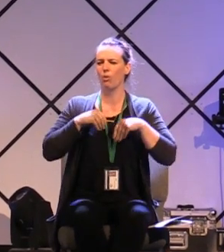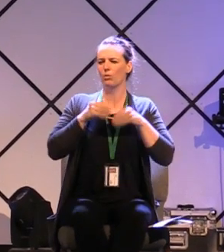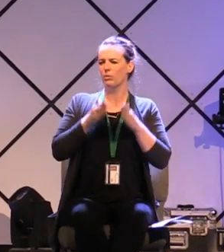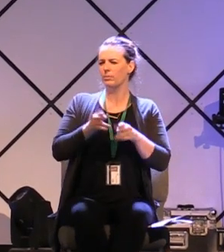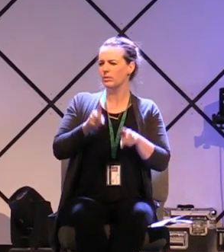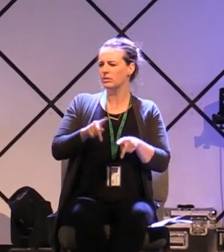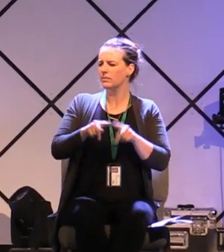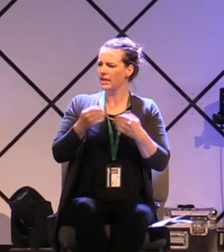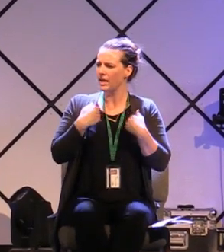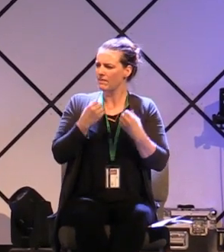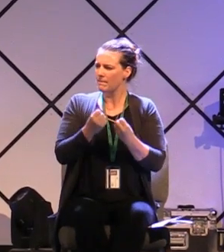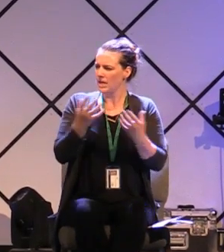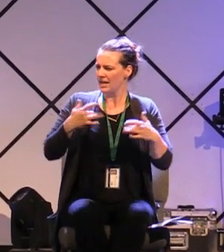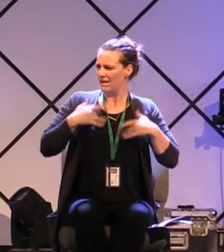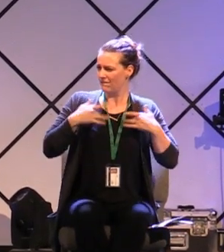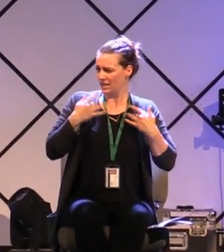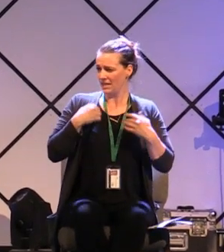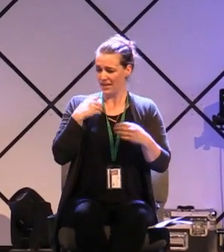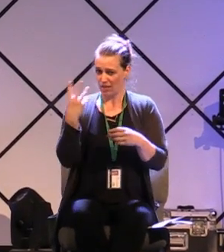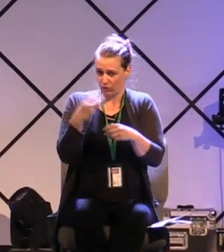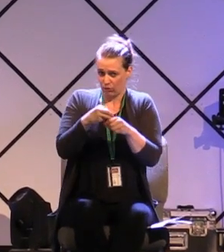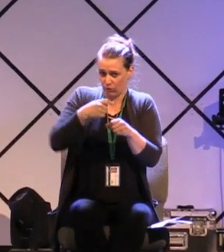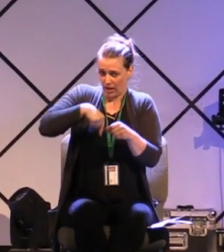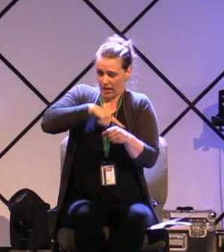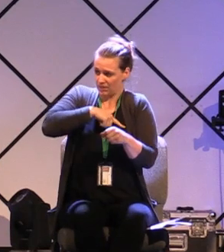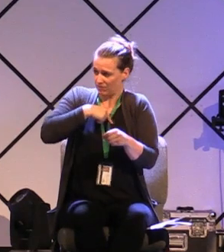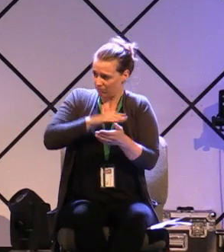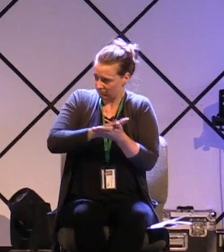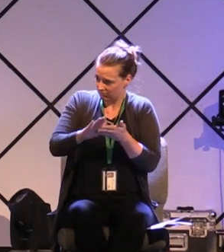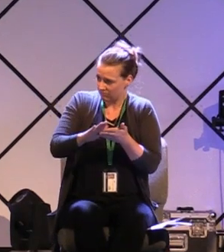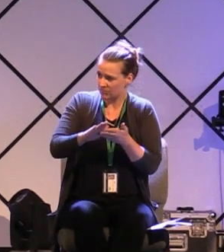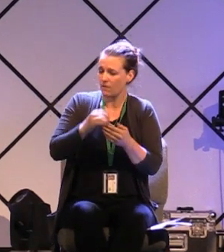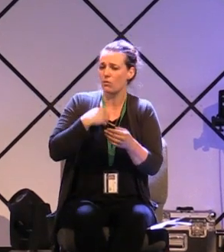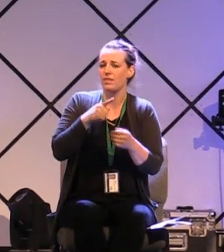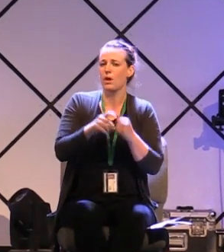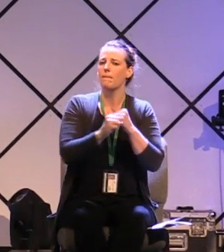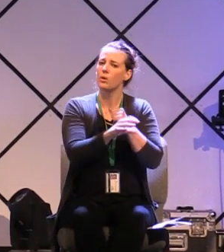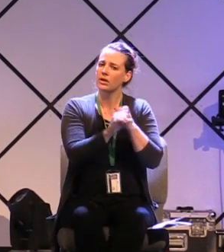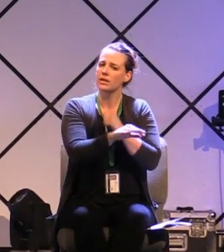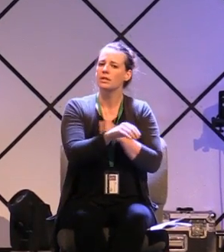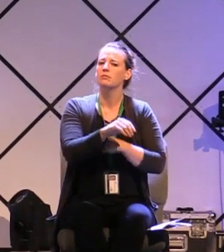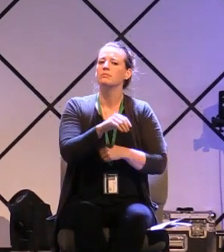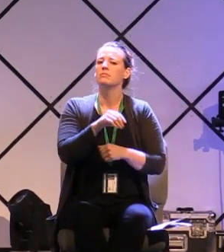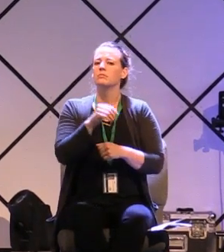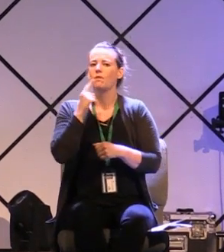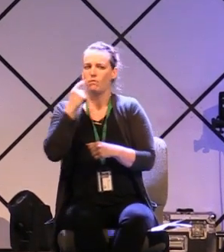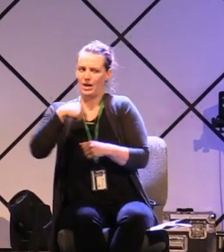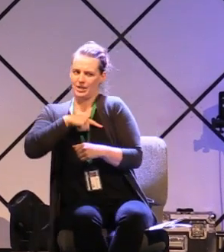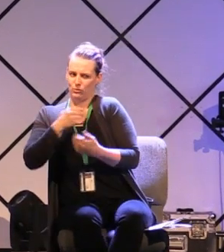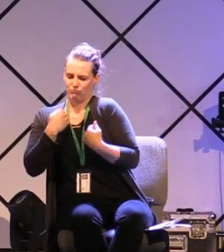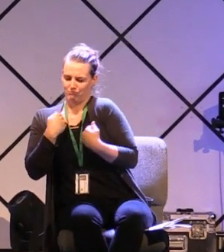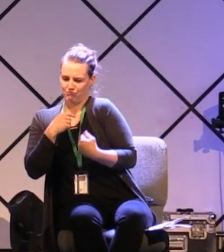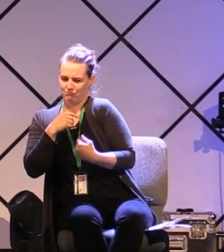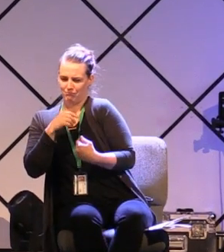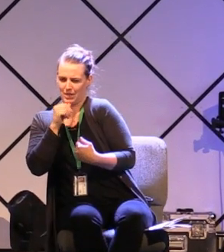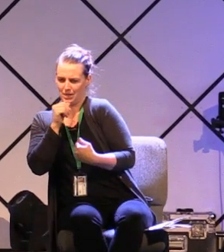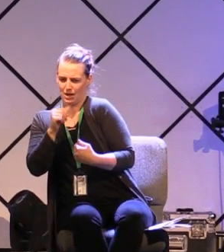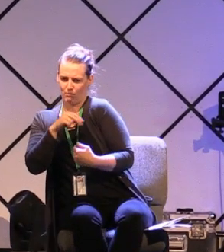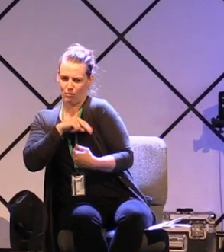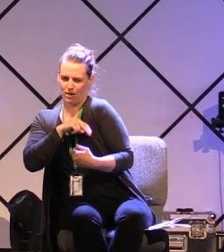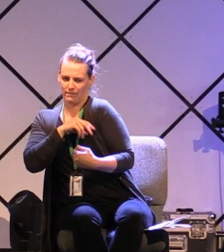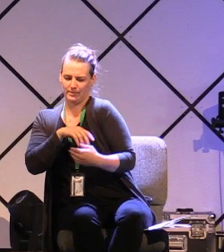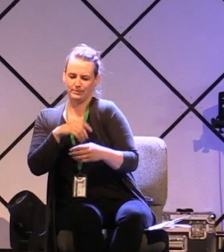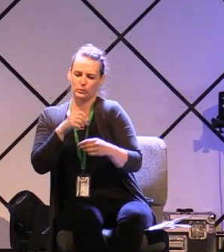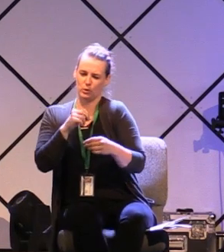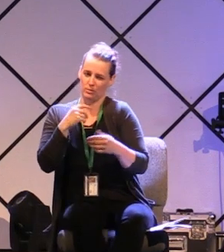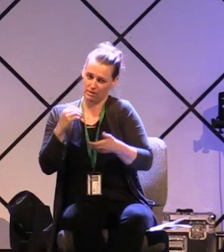do. And they also include us in their marketing, which for a nonprofit is worth its weight in gold, to be honest. And